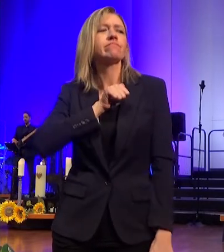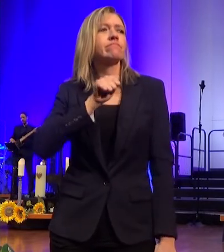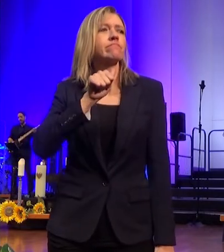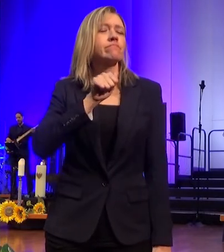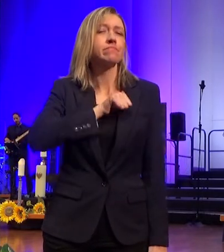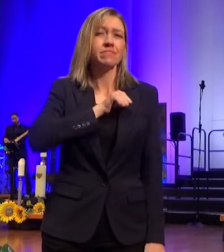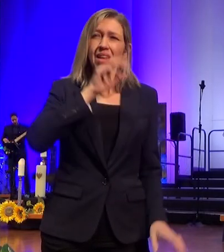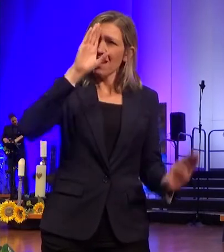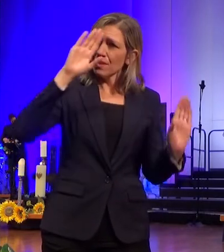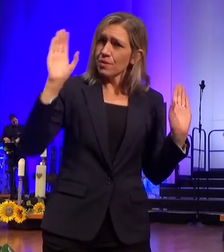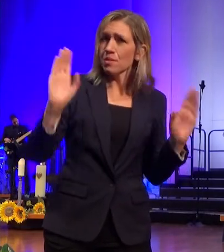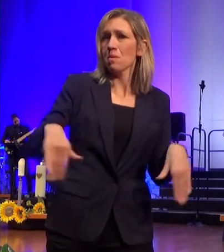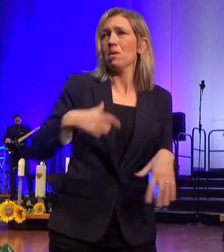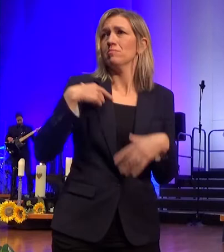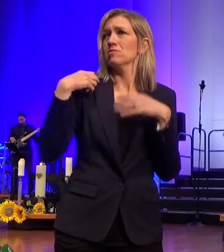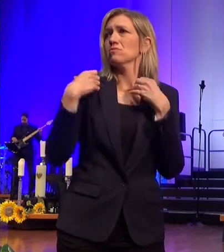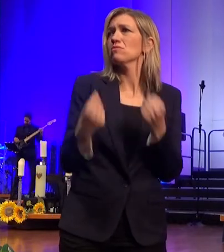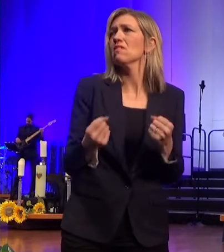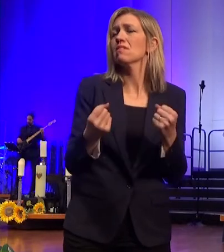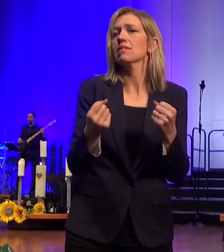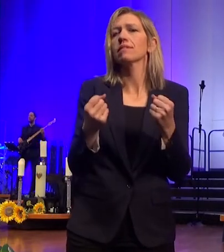I am.